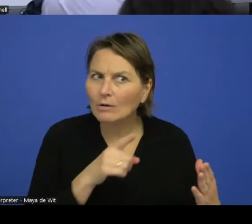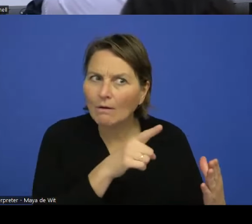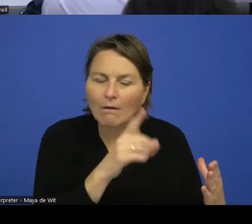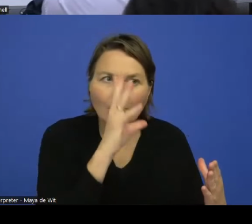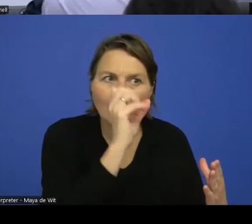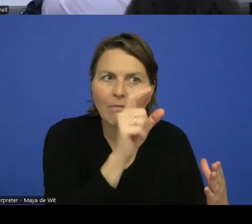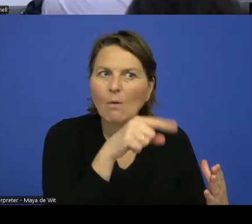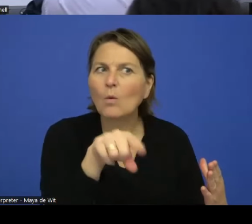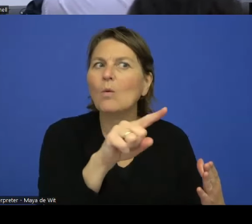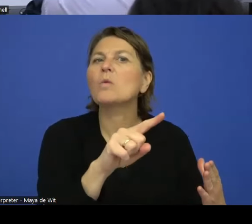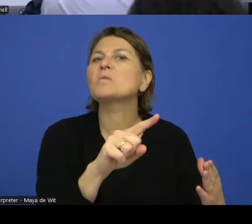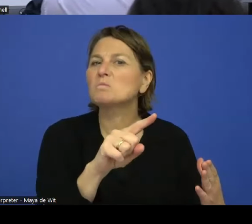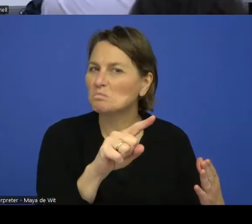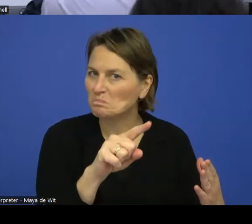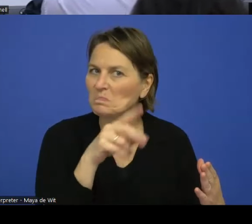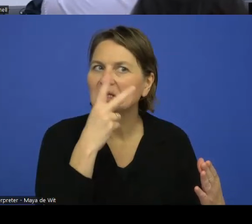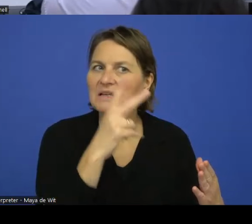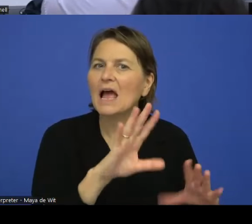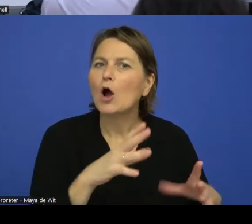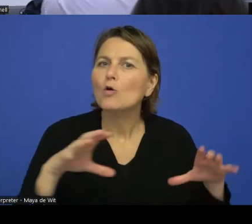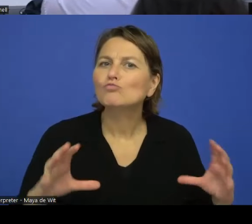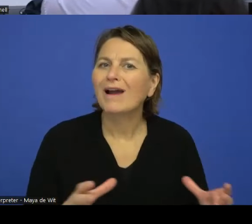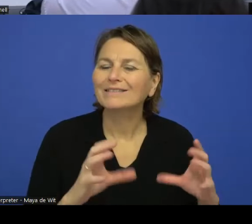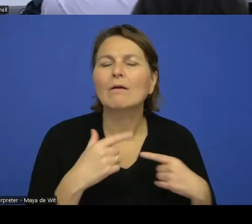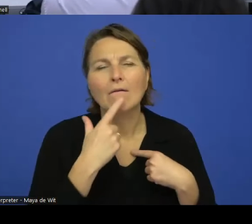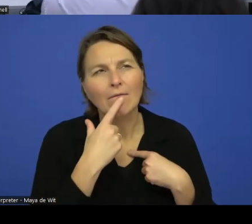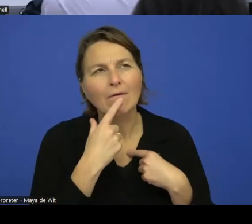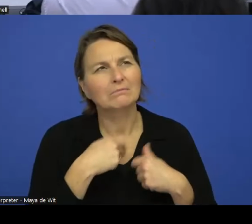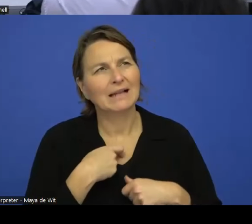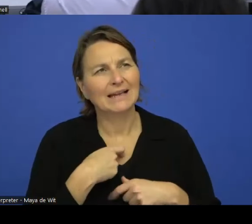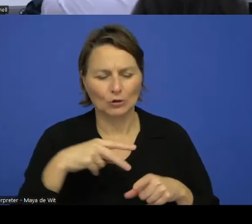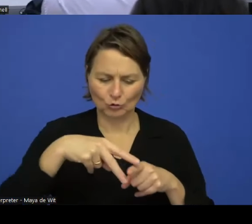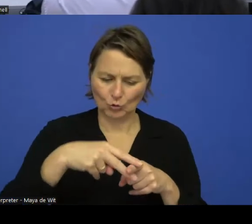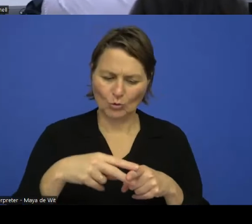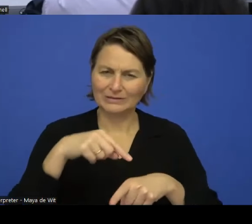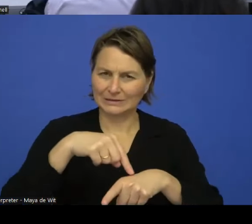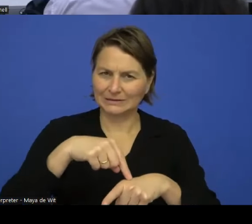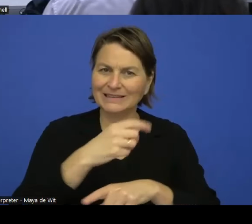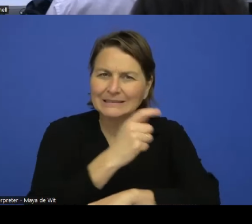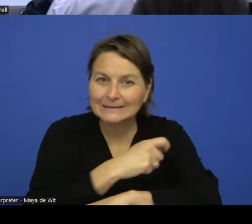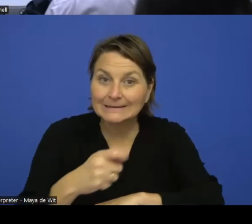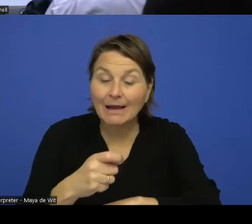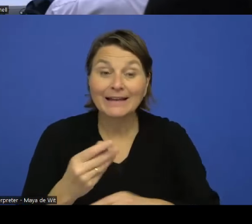interested in sort of the practicalities of how you make design tools that people are actually going to use.